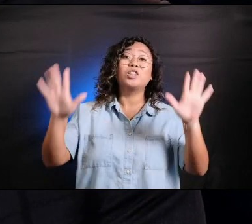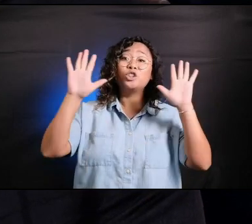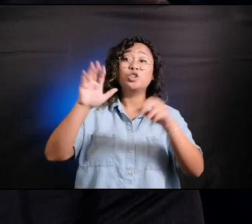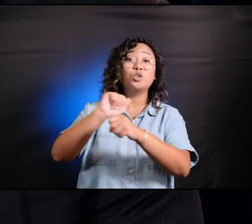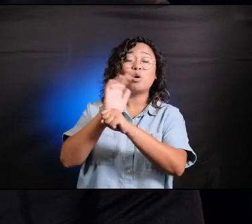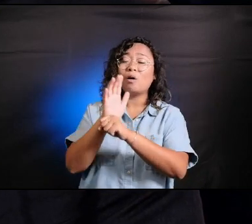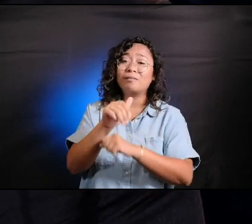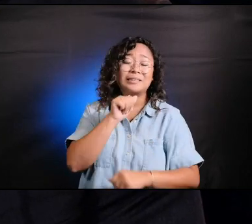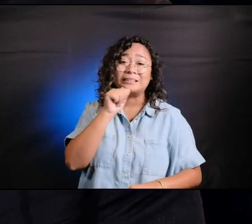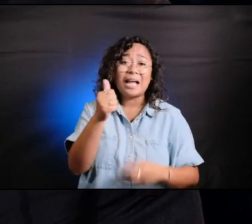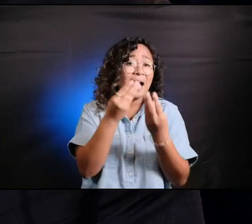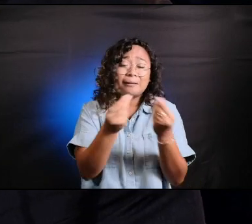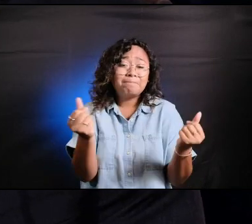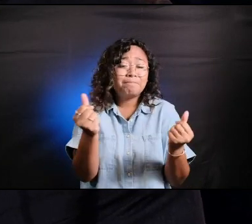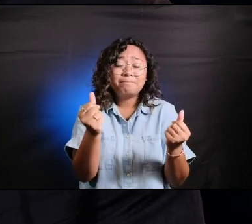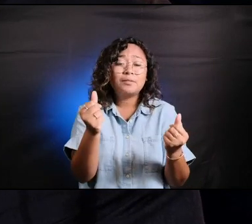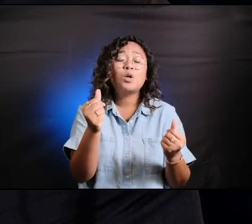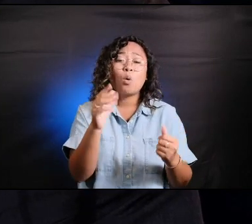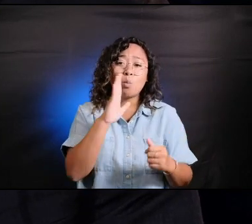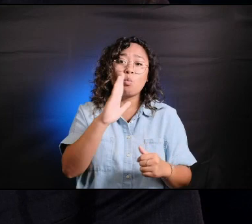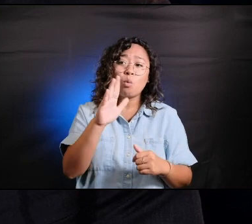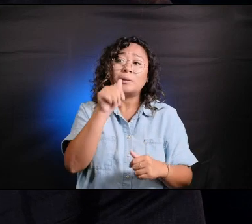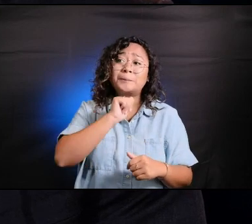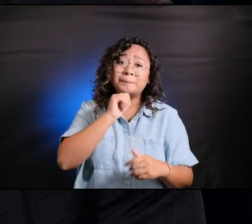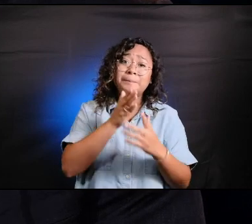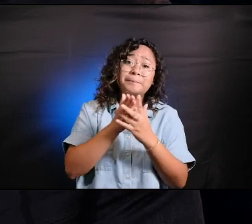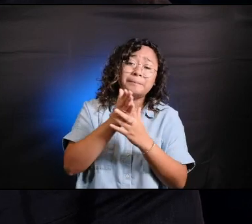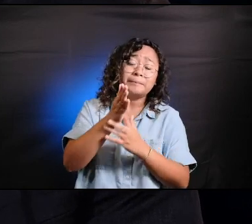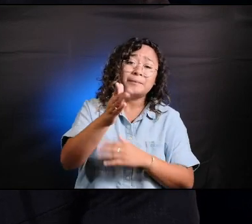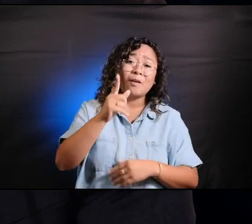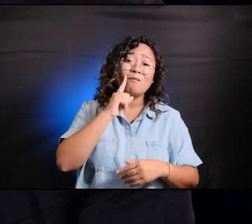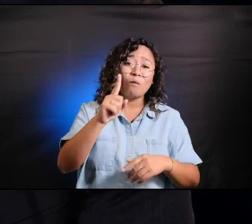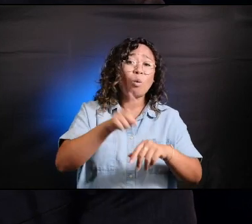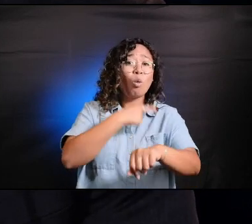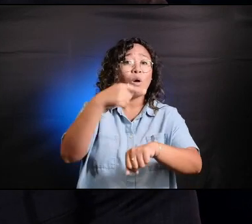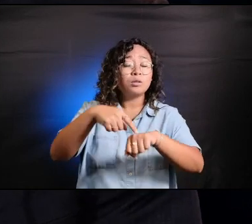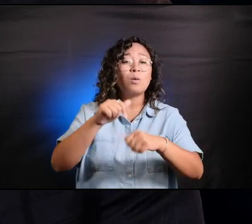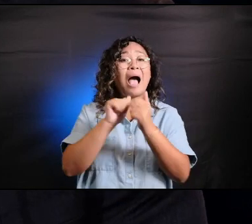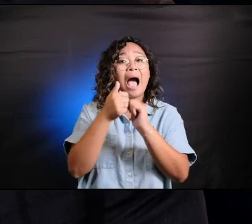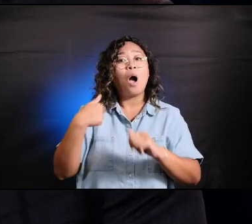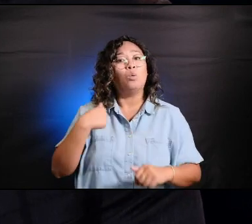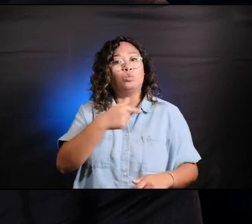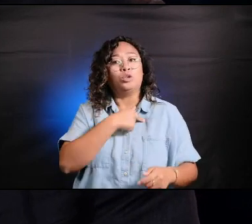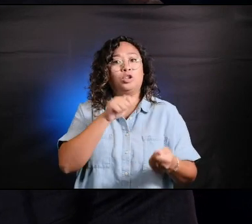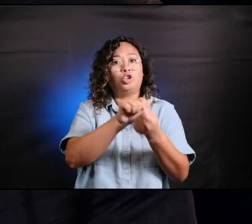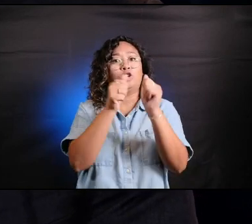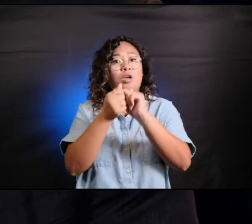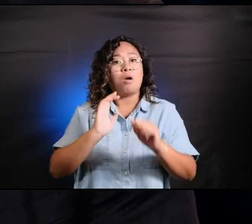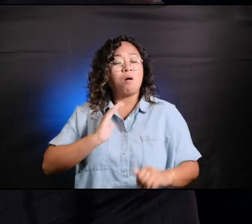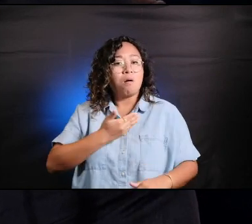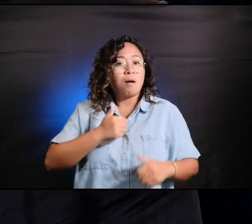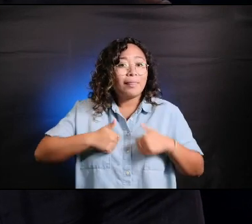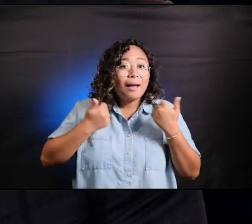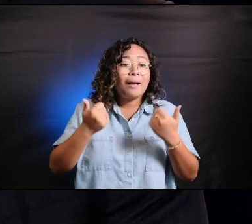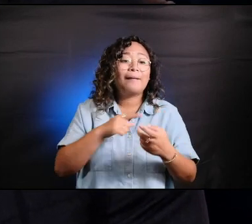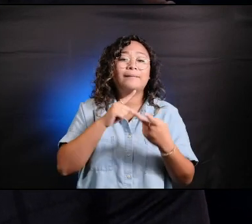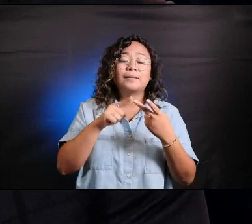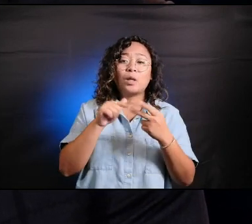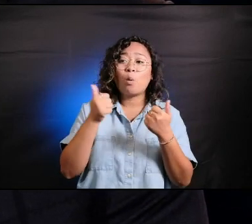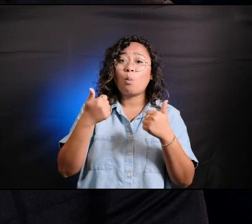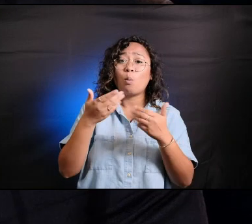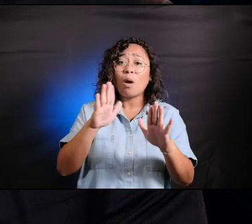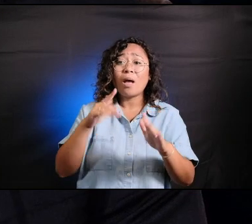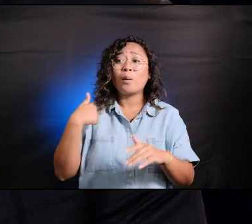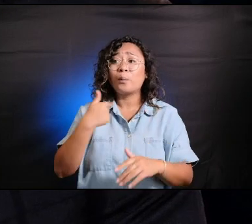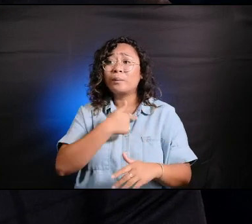COVID. So rather than do that, we all need to figure out how to adjust our lives, the way we